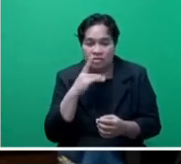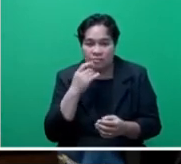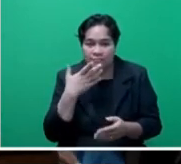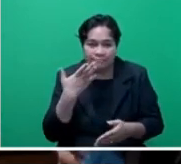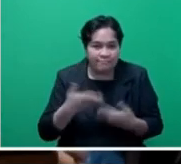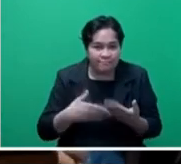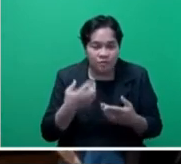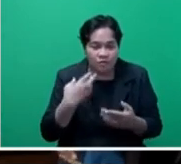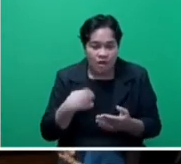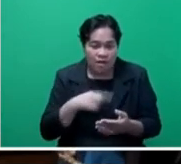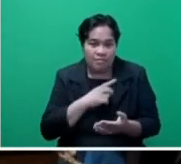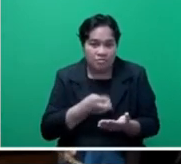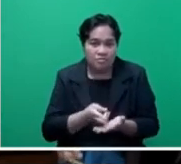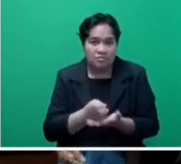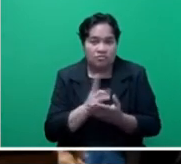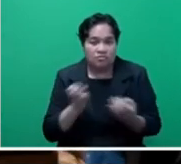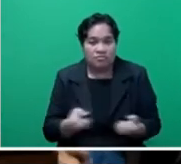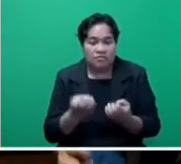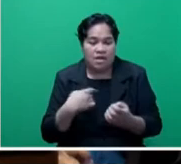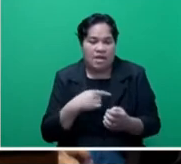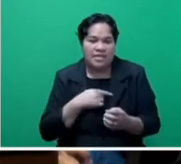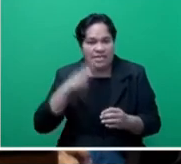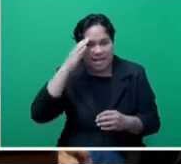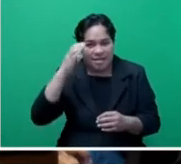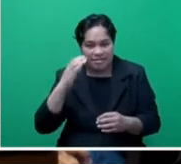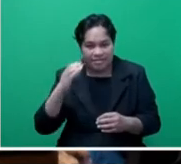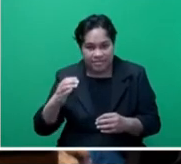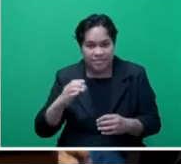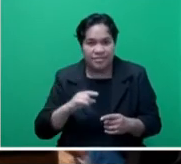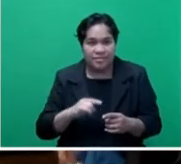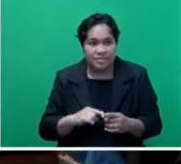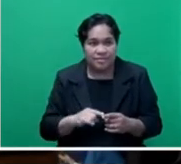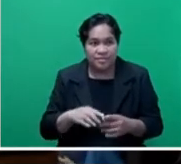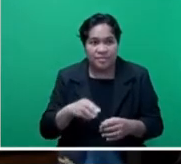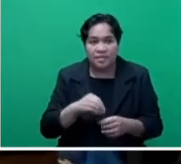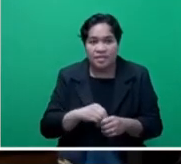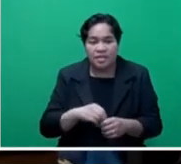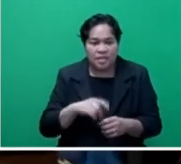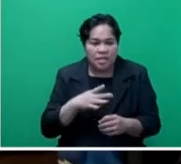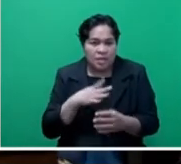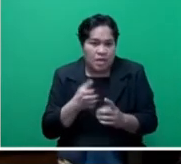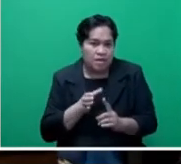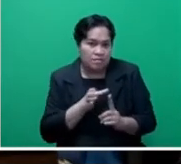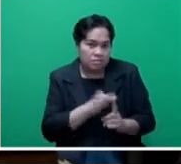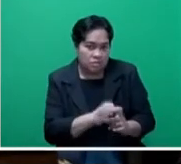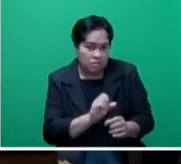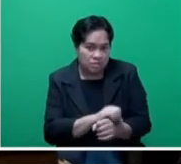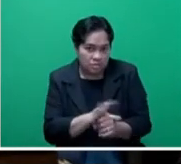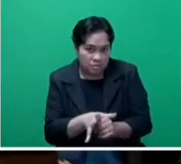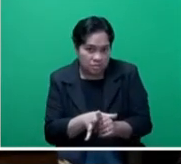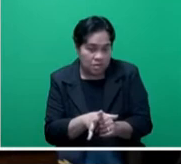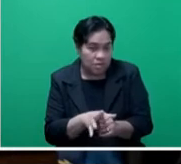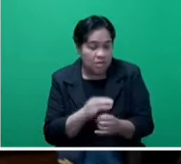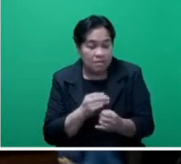our resilience and our triumph as a nation as we contain the novel coronavirus. It is indeed a matter of